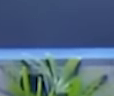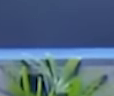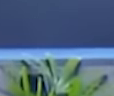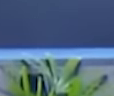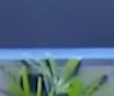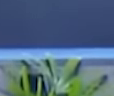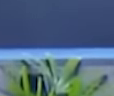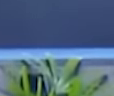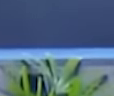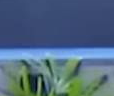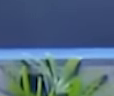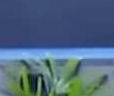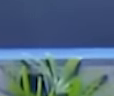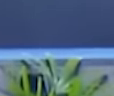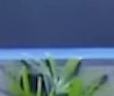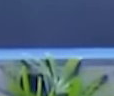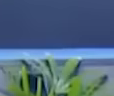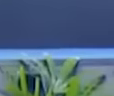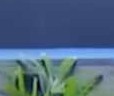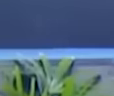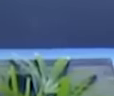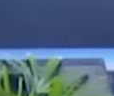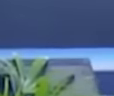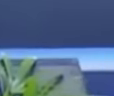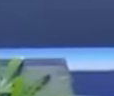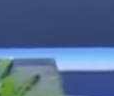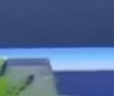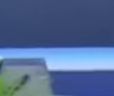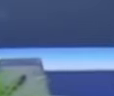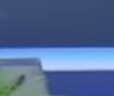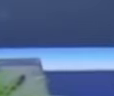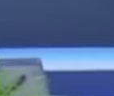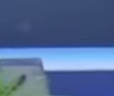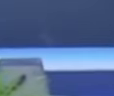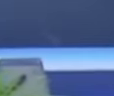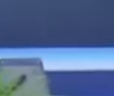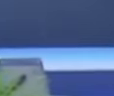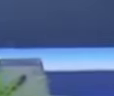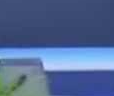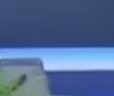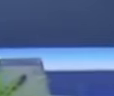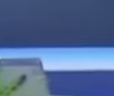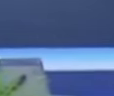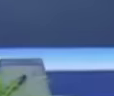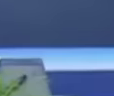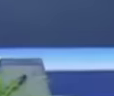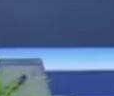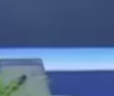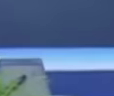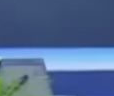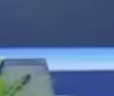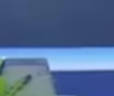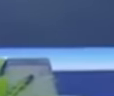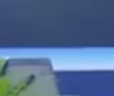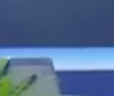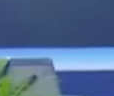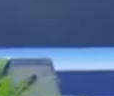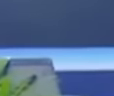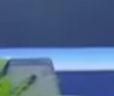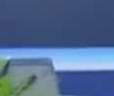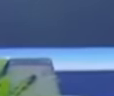Through mighty signs and wonders, by the power of the Spirit of God, so that